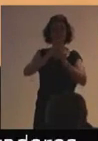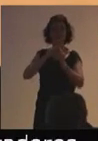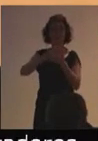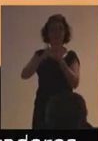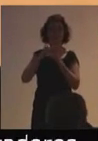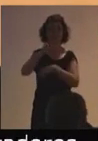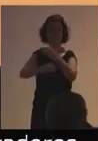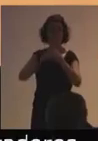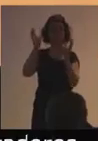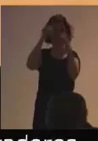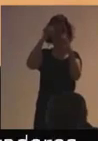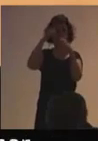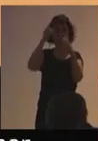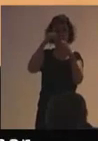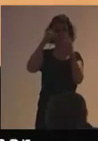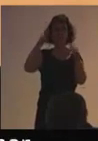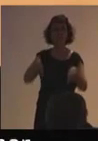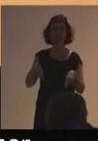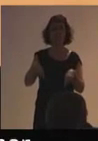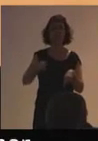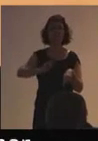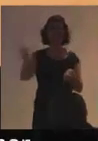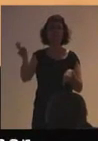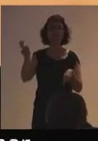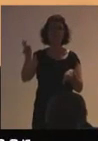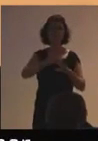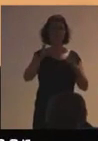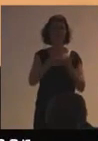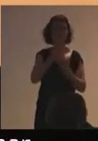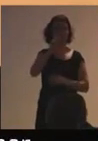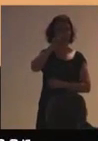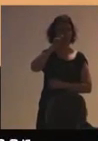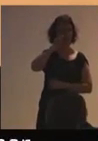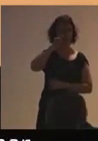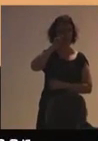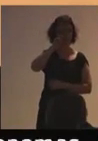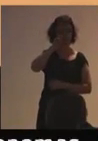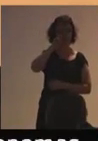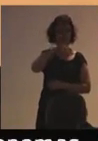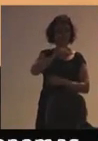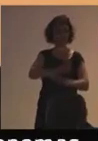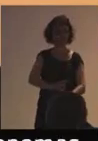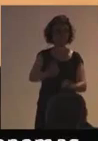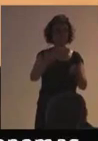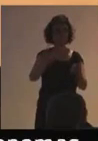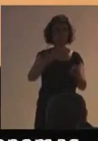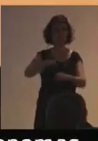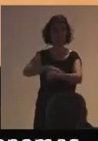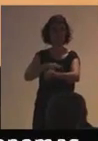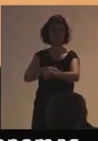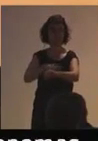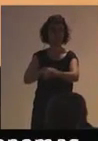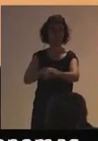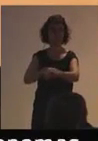company. Then you have Internet Explorer that again supports some specific stuff from Microsoft. So you